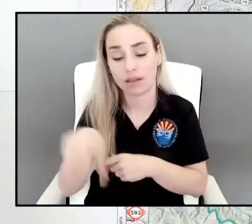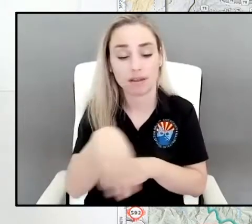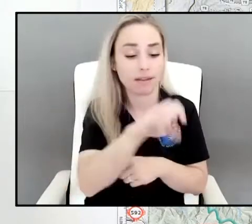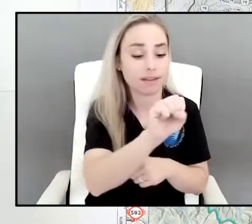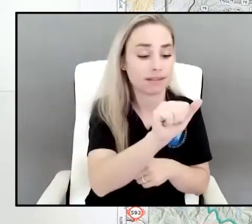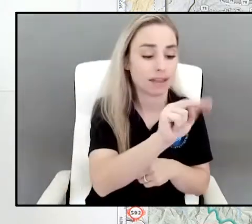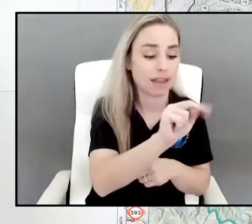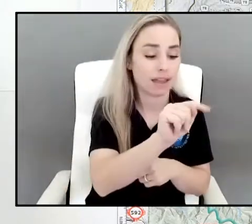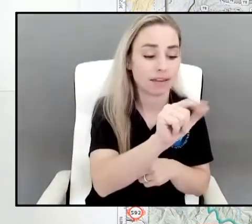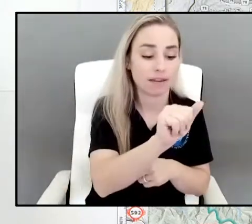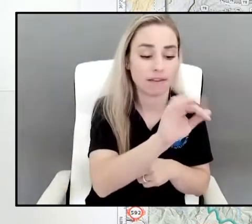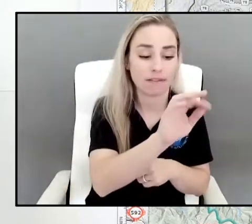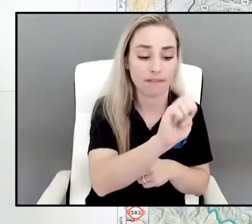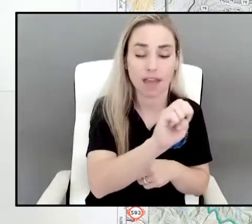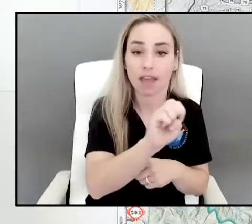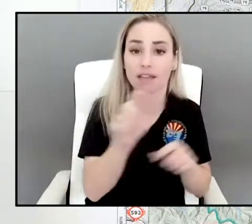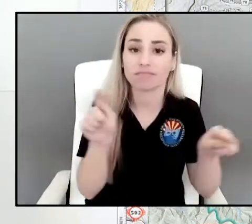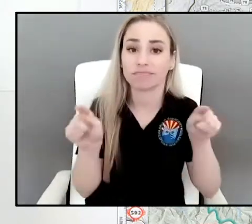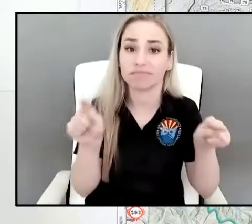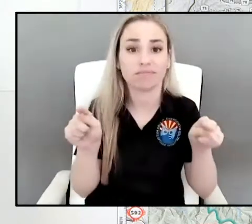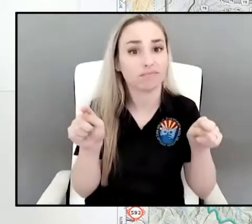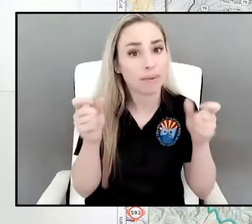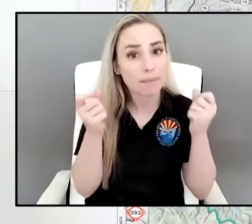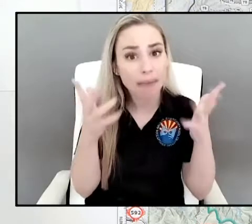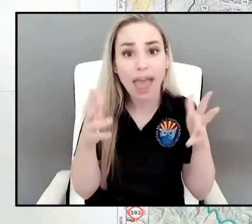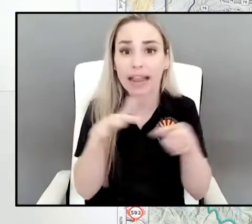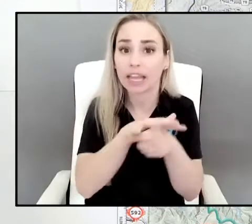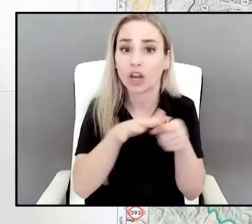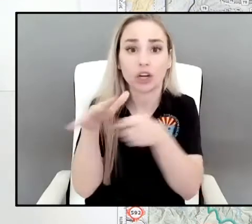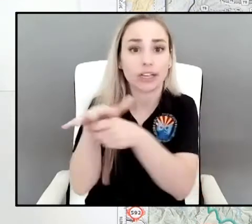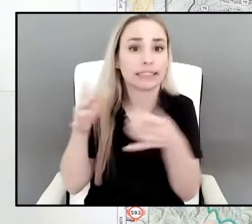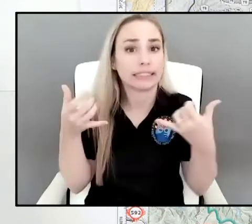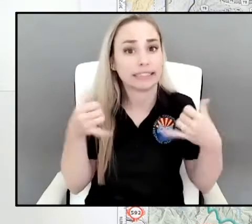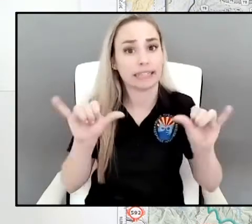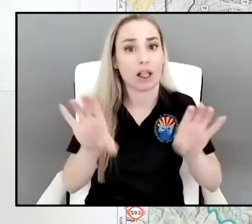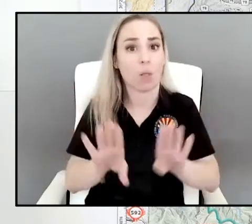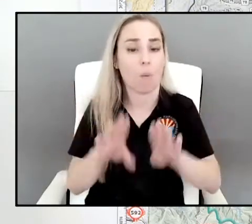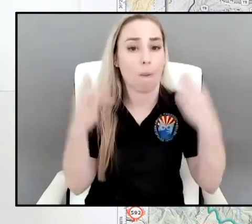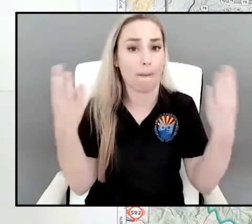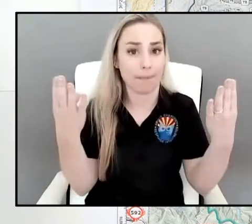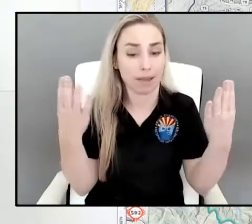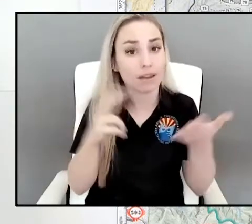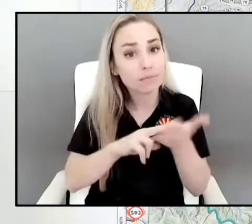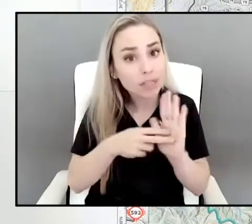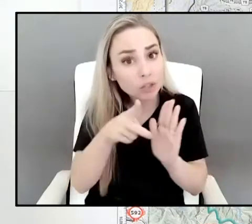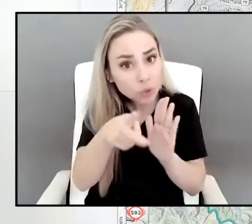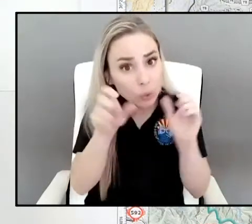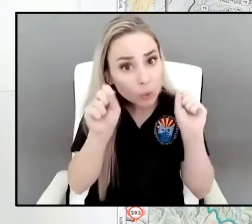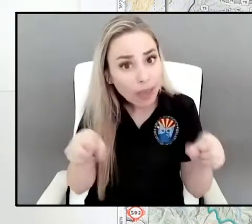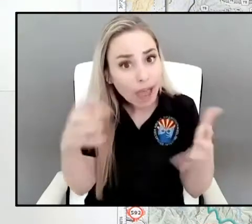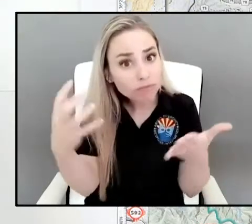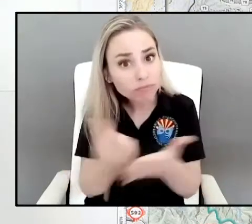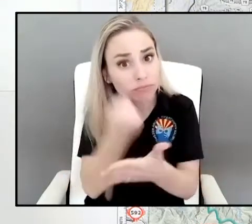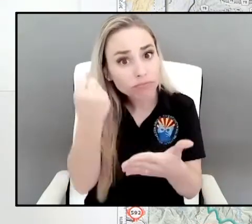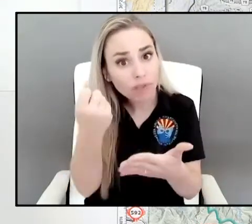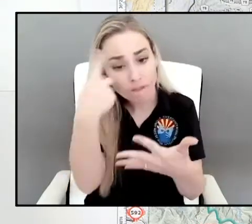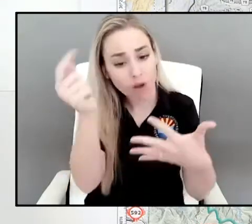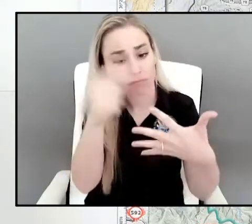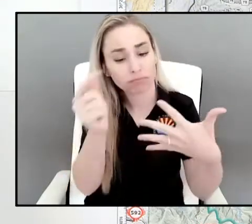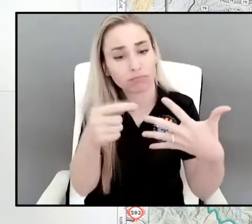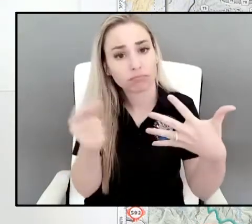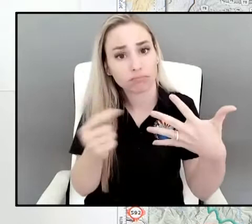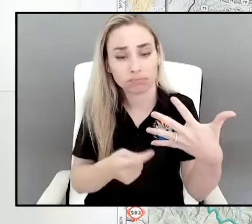These areas will provide a lot of access for the activities that I already mentioned. In addition to